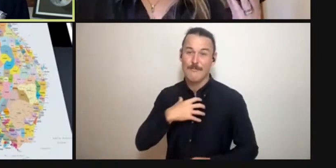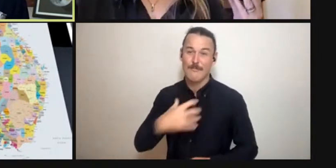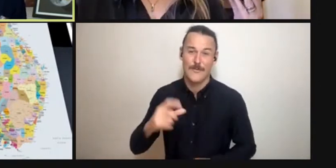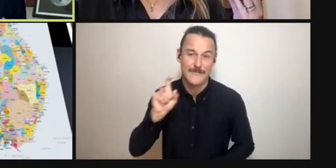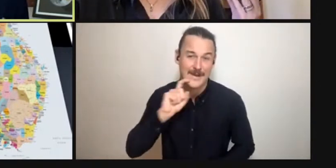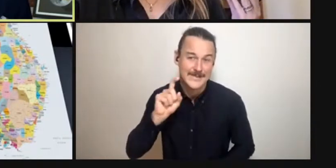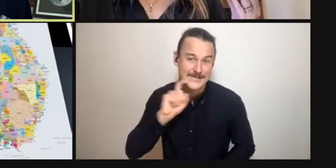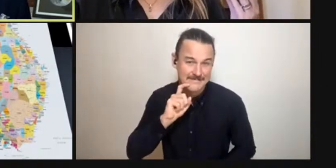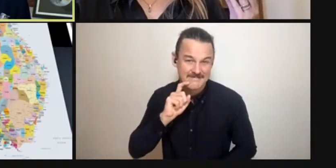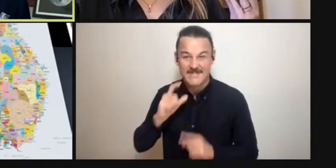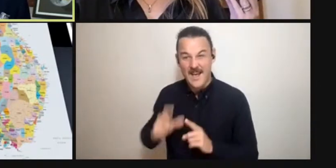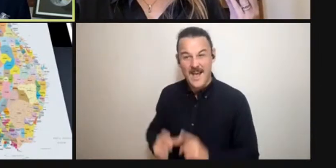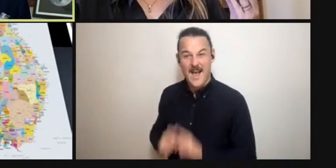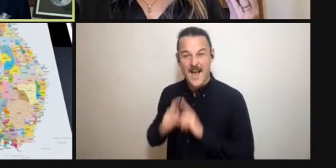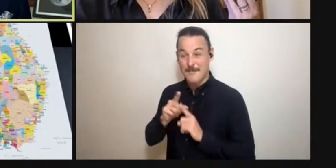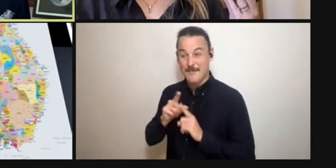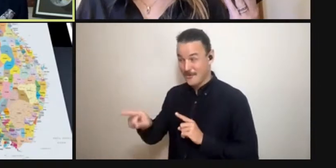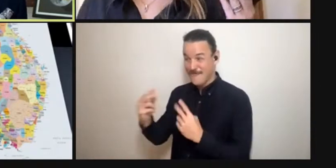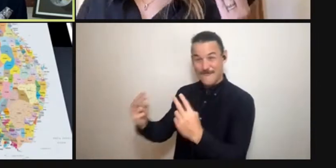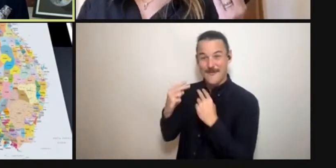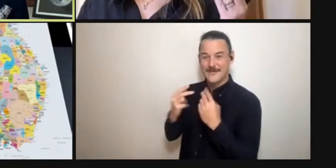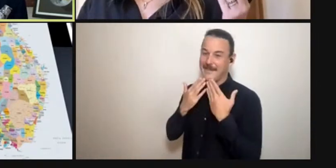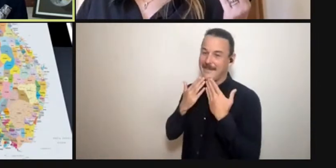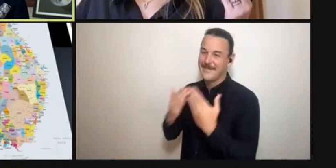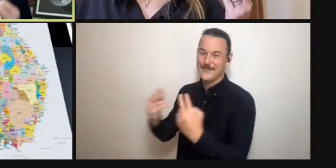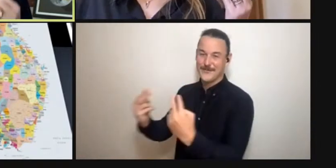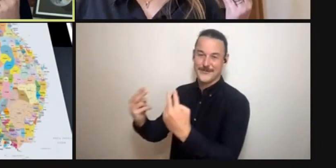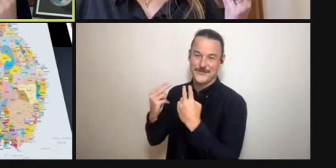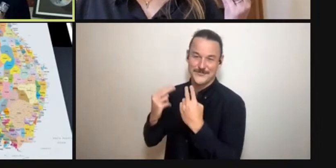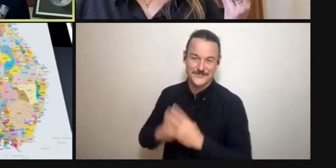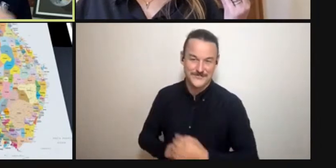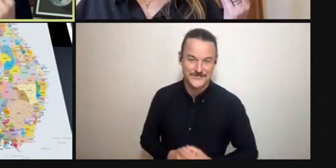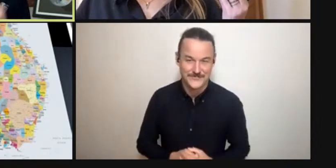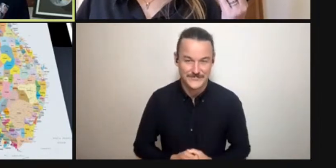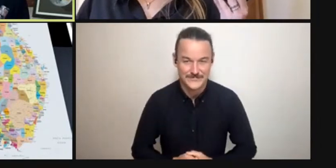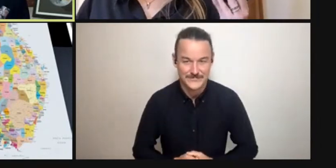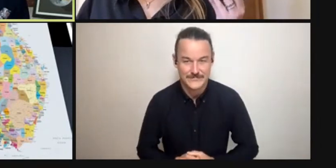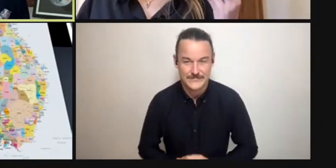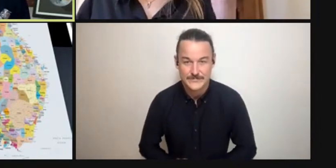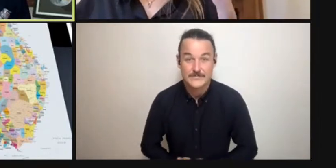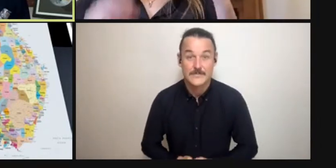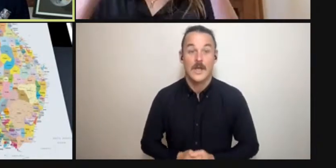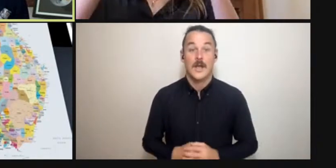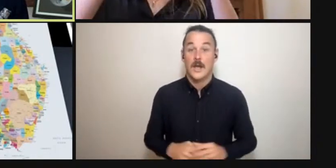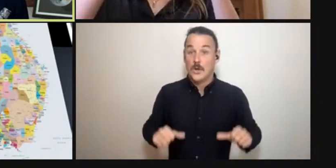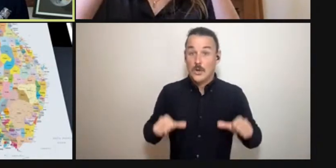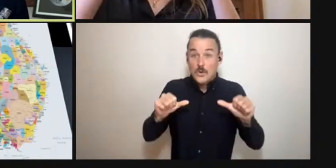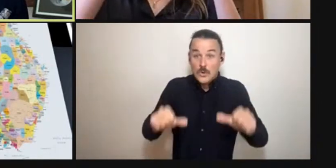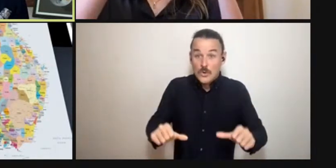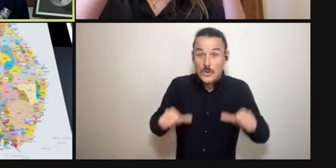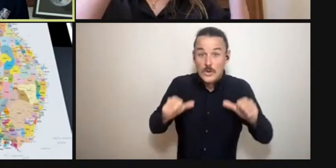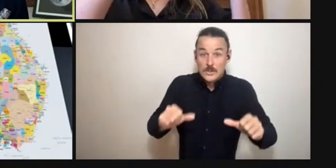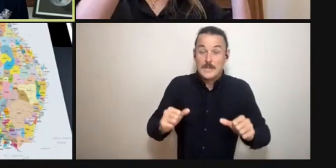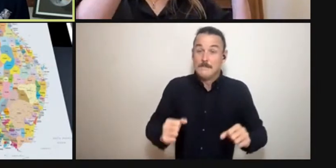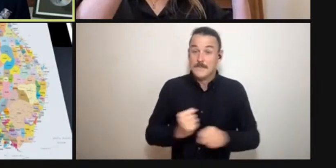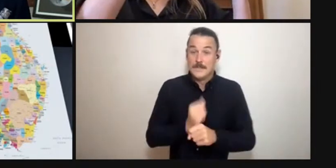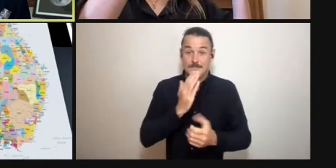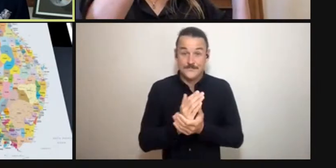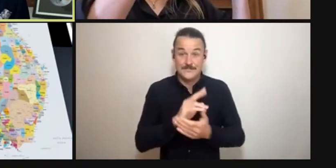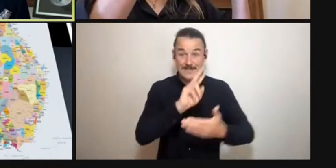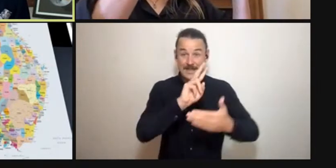joining us, so thank you for that. All right. So again, use the hashtag